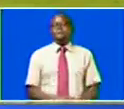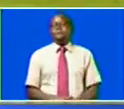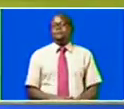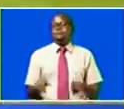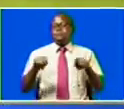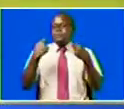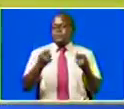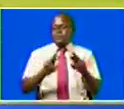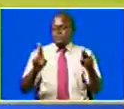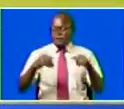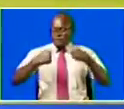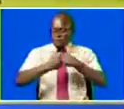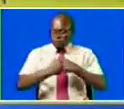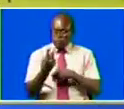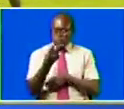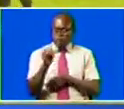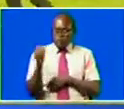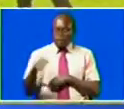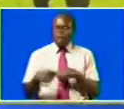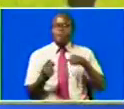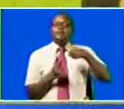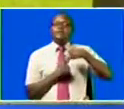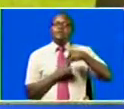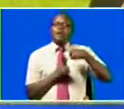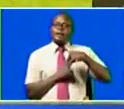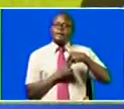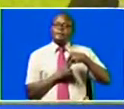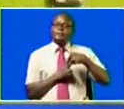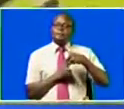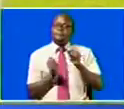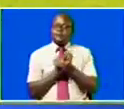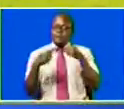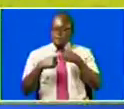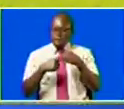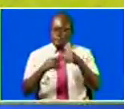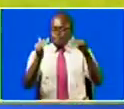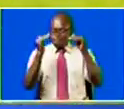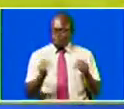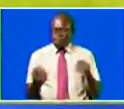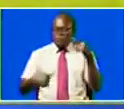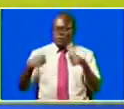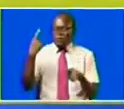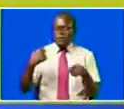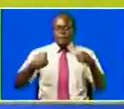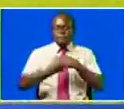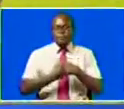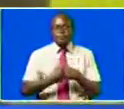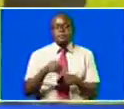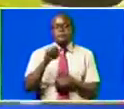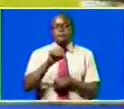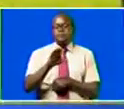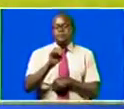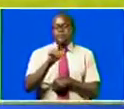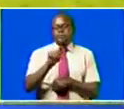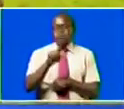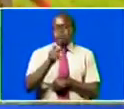is set to face Tonga on 20th July at Rugby World Cup, a pre-round of 16 qualifiers, with the winner set to play Scotland in the round